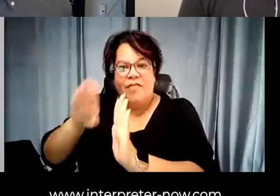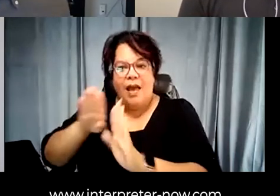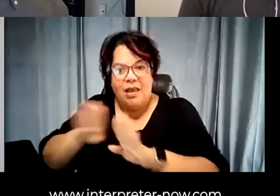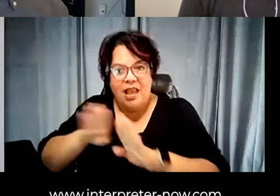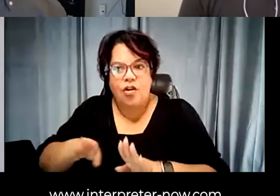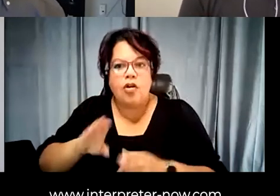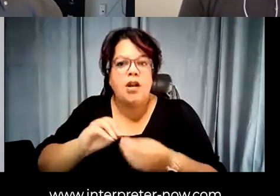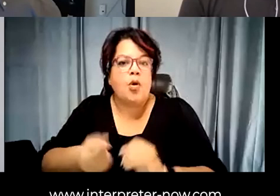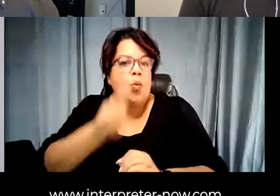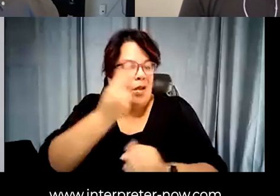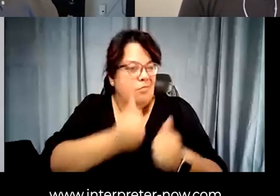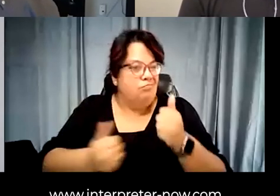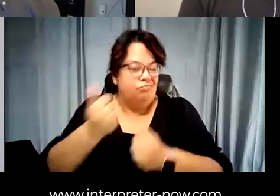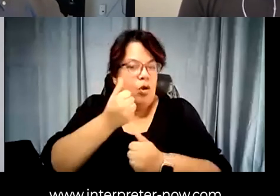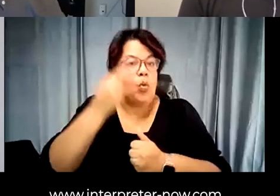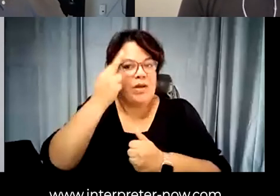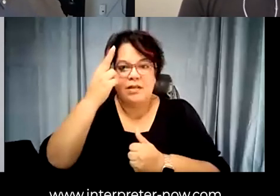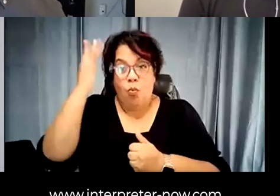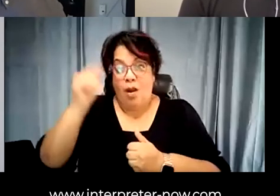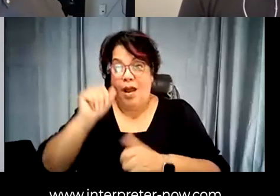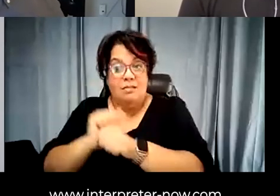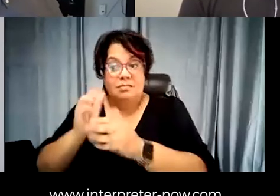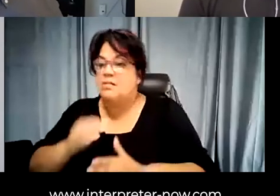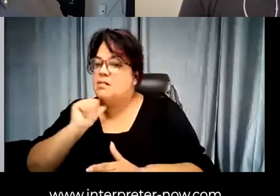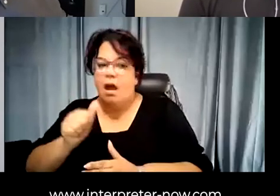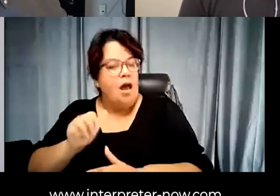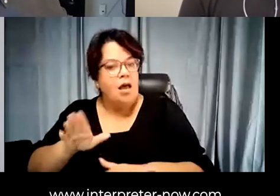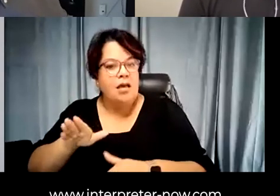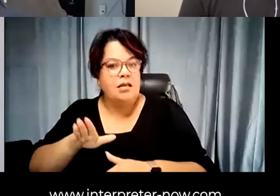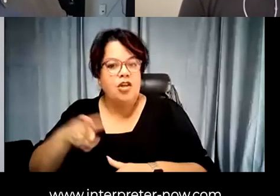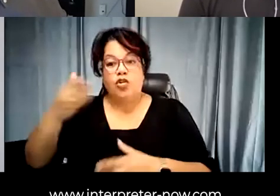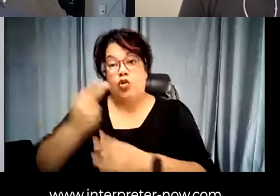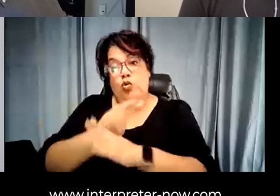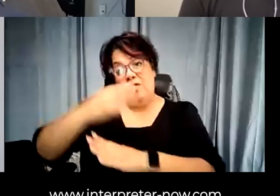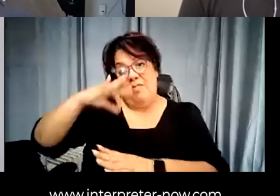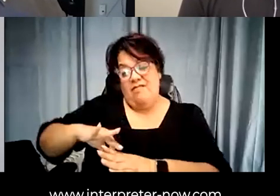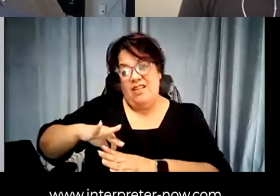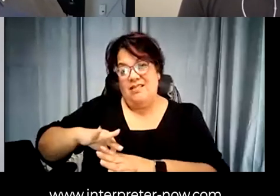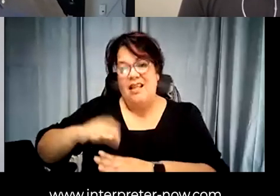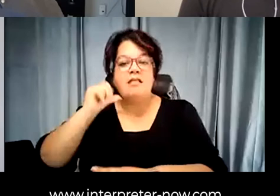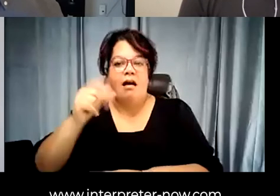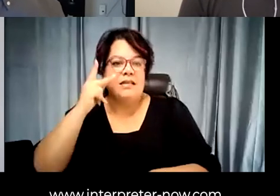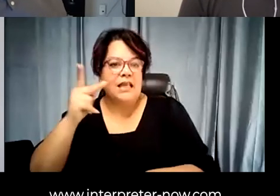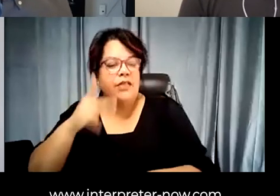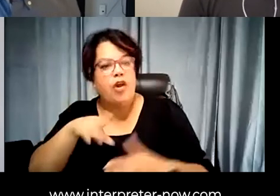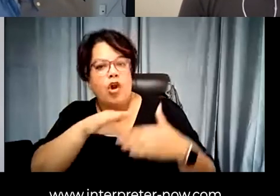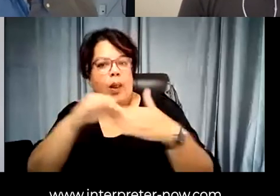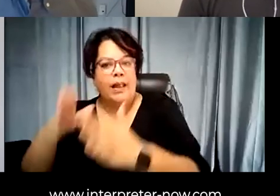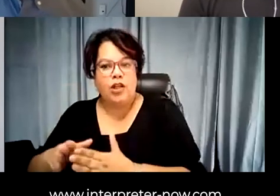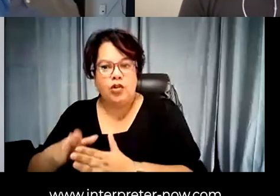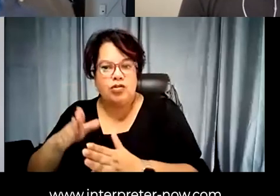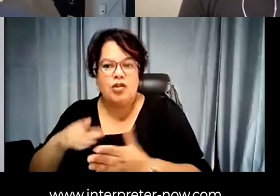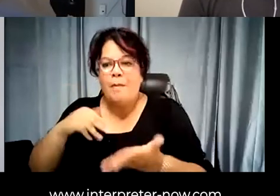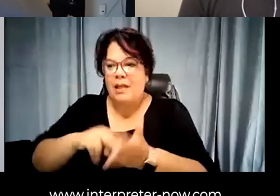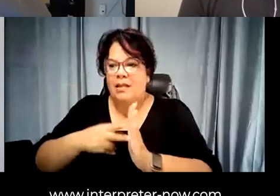use their benefits and they don't take their time is they don't see their leaders doing it. So they don't think there's actual support in the organization to do